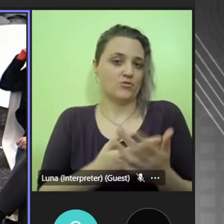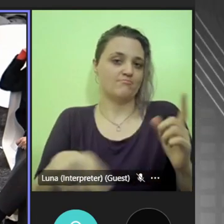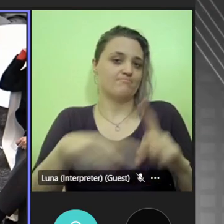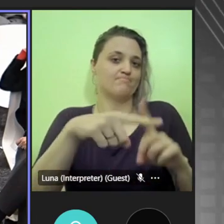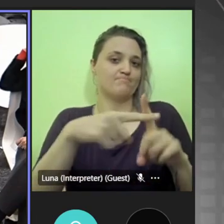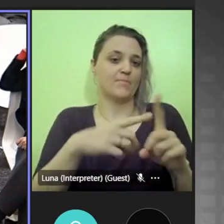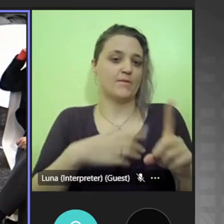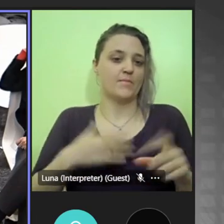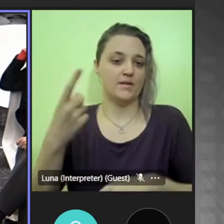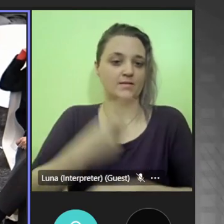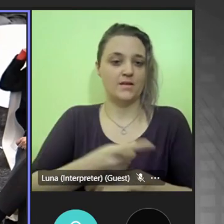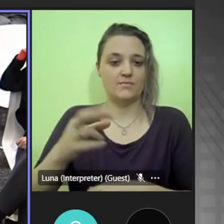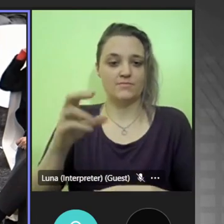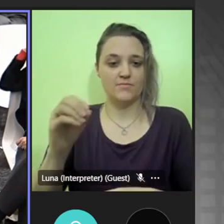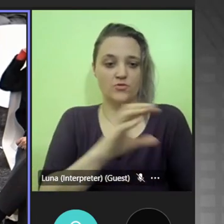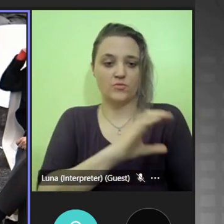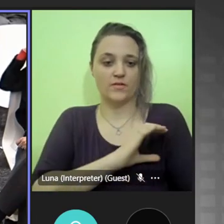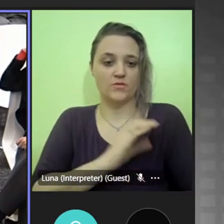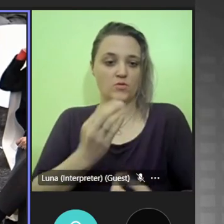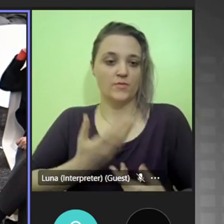Metro Police told me that. So